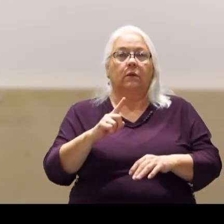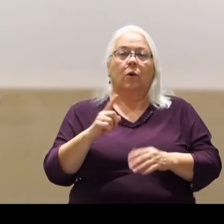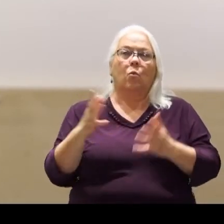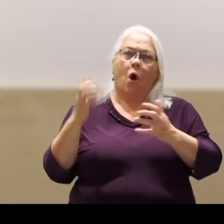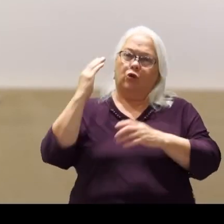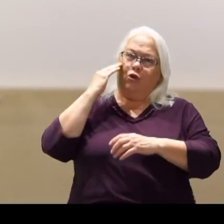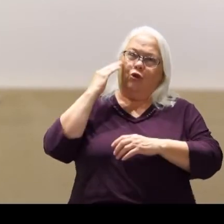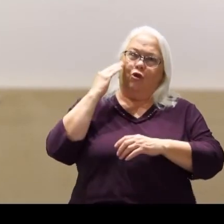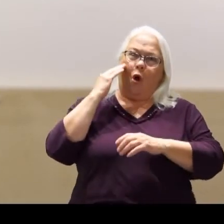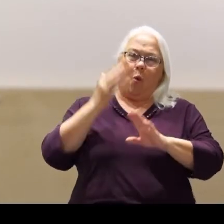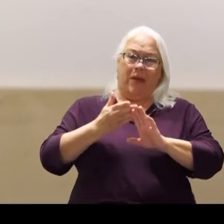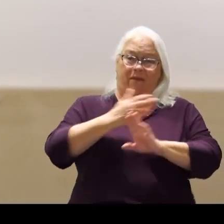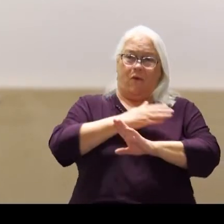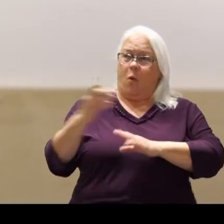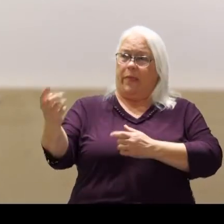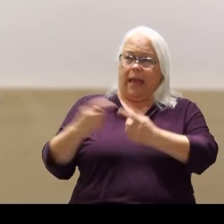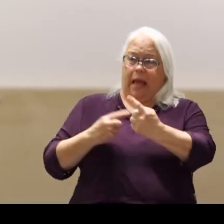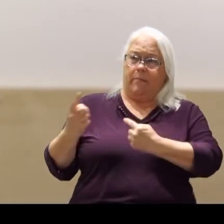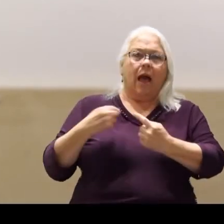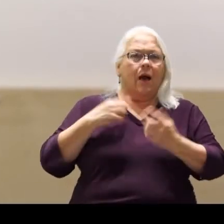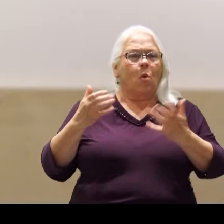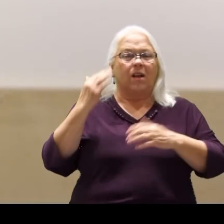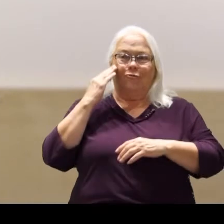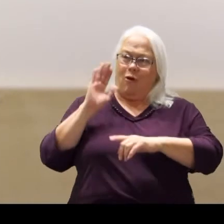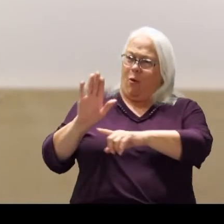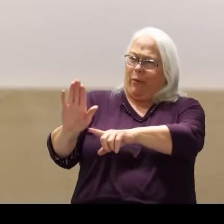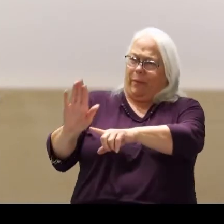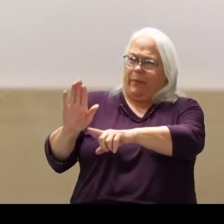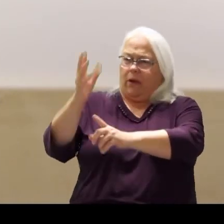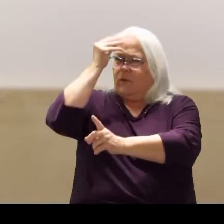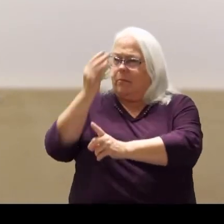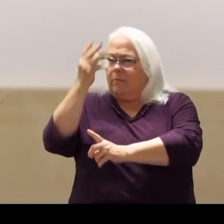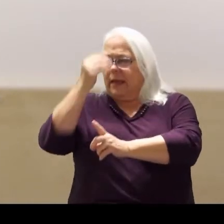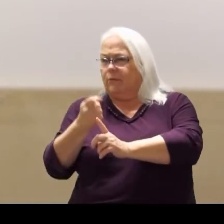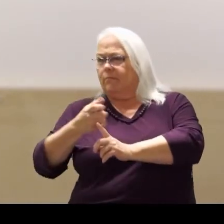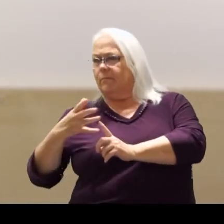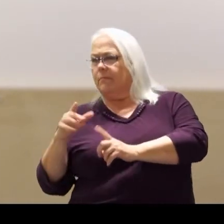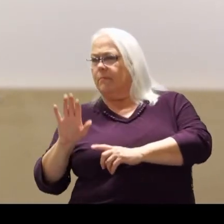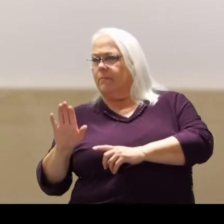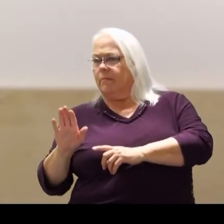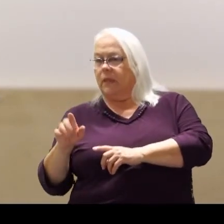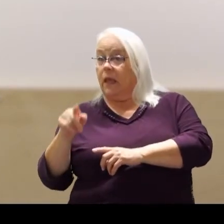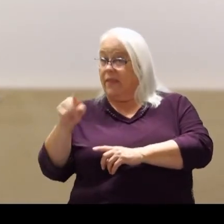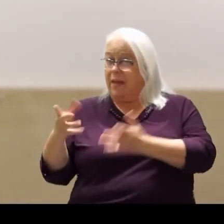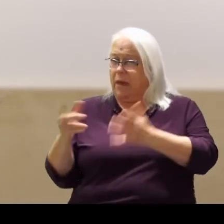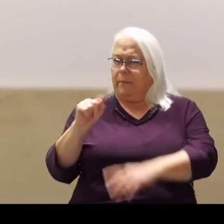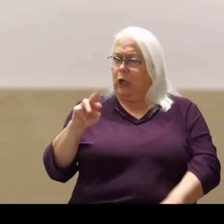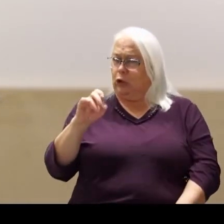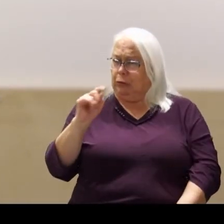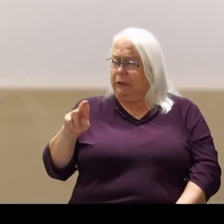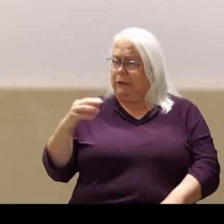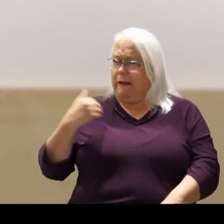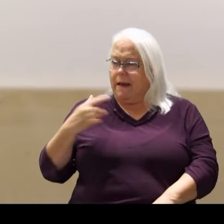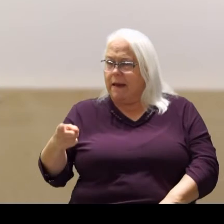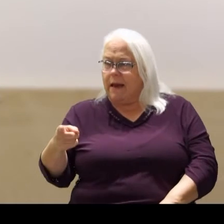making sure that I also know beforehand information about them, about the participant, and